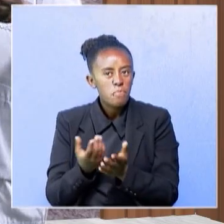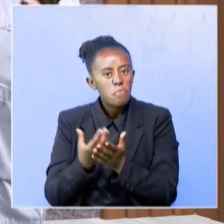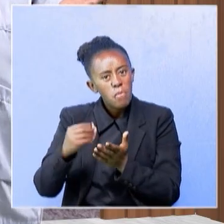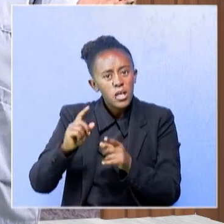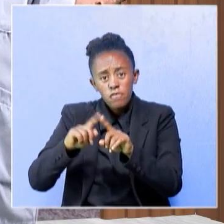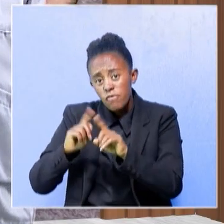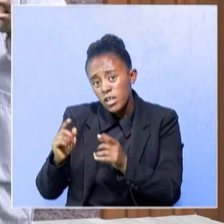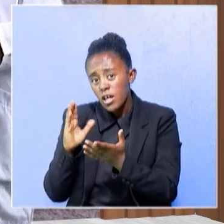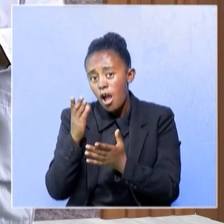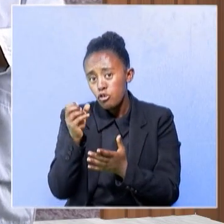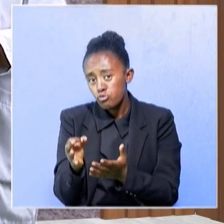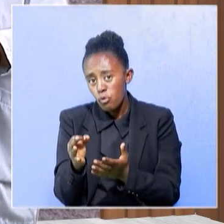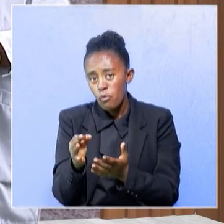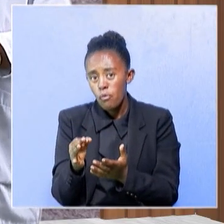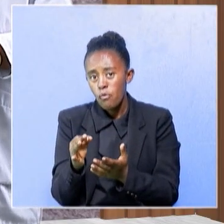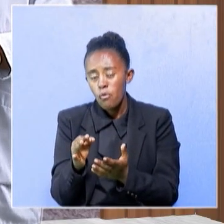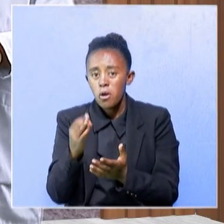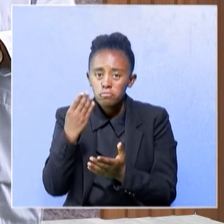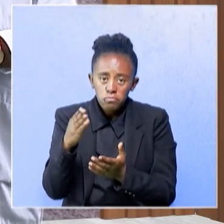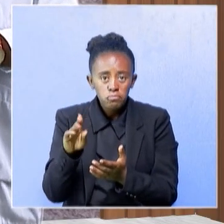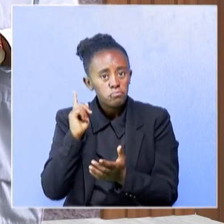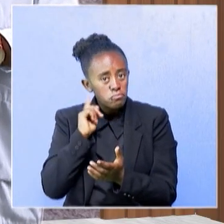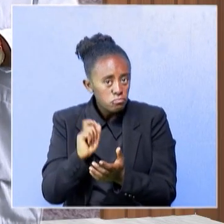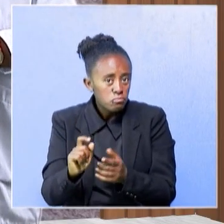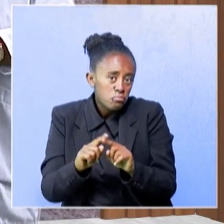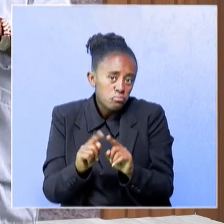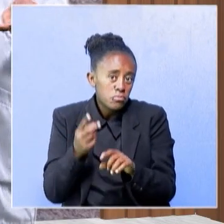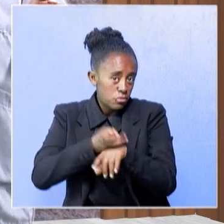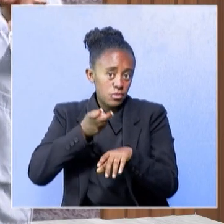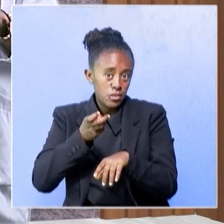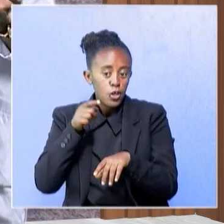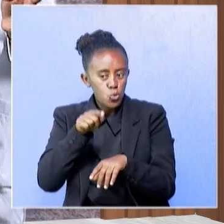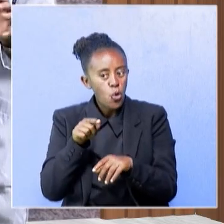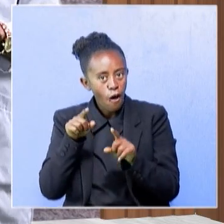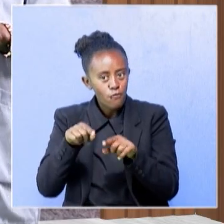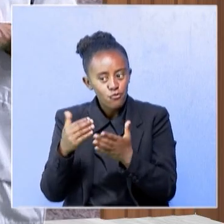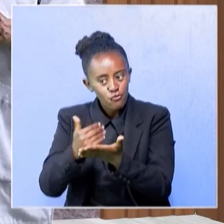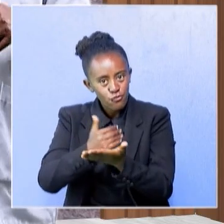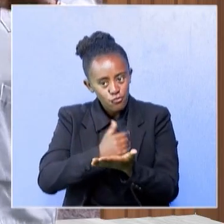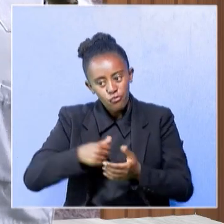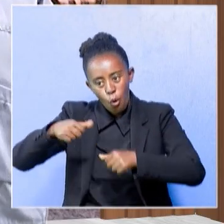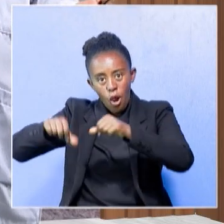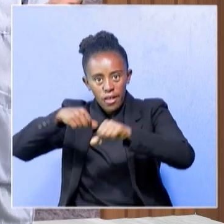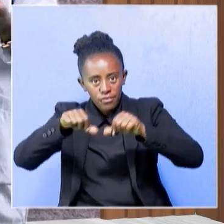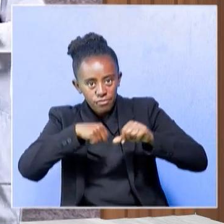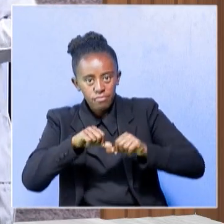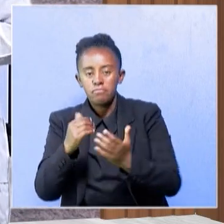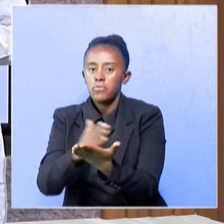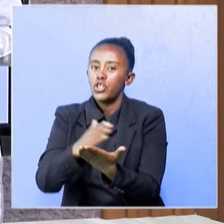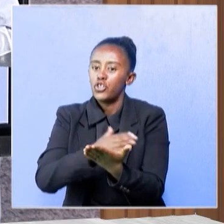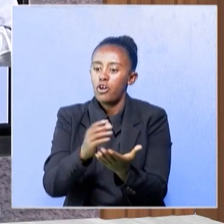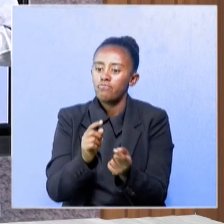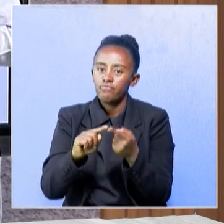maybe different kinds of stationery materials. Yeah, you have to collect with your friends and then share his